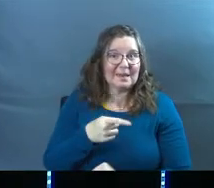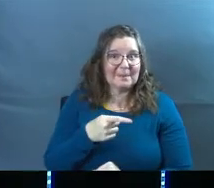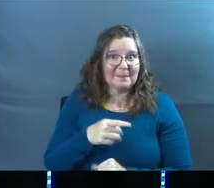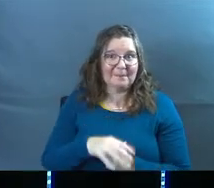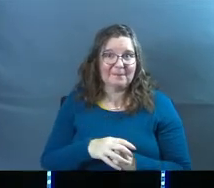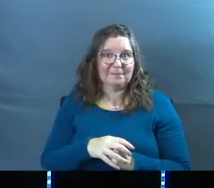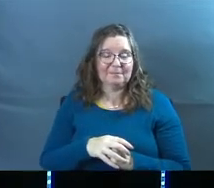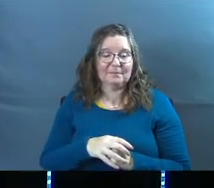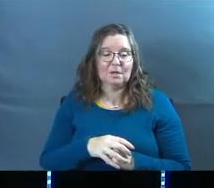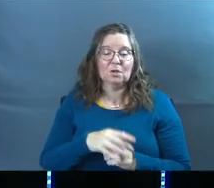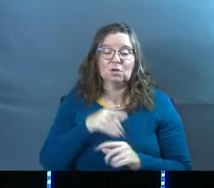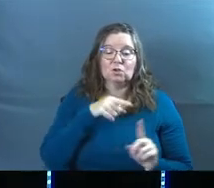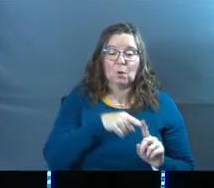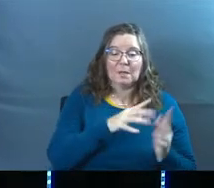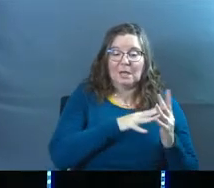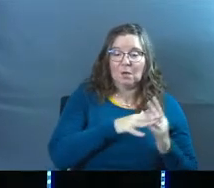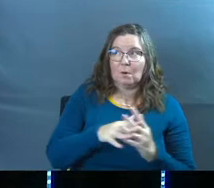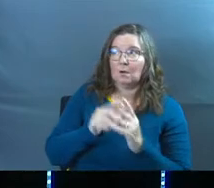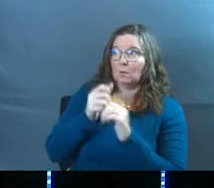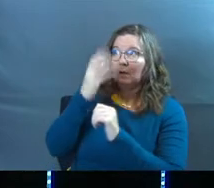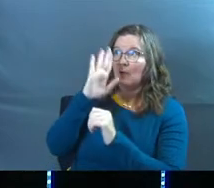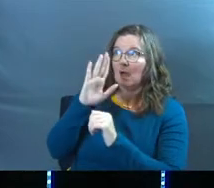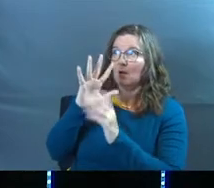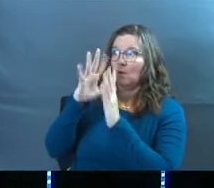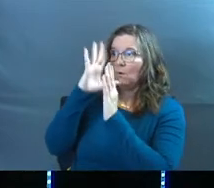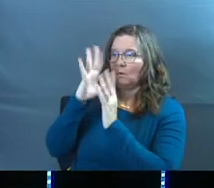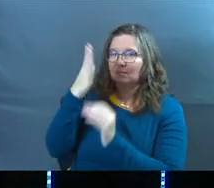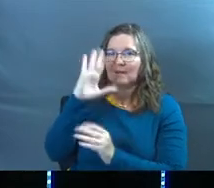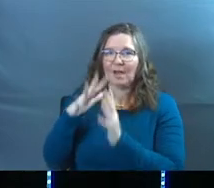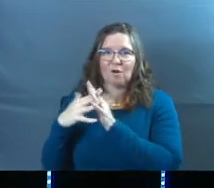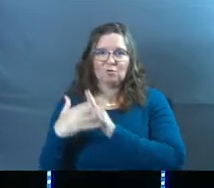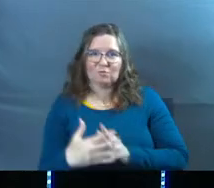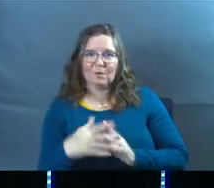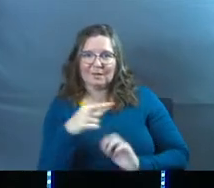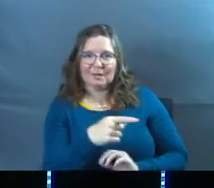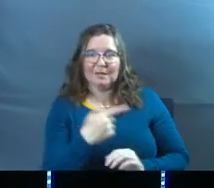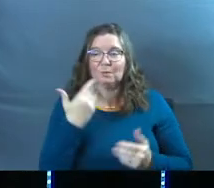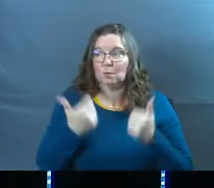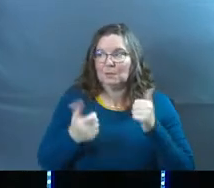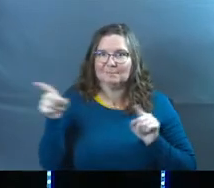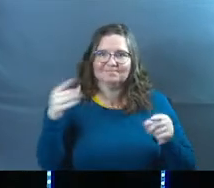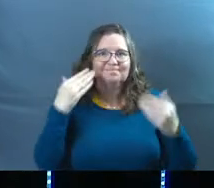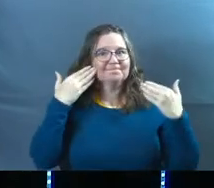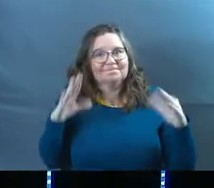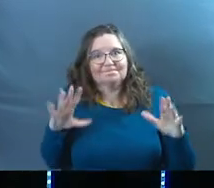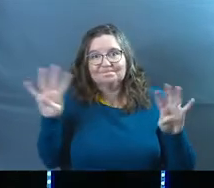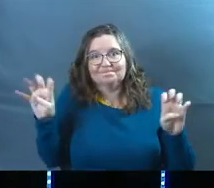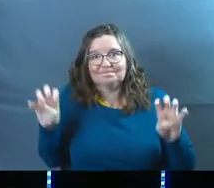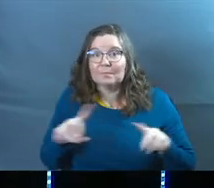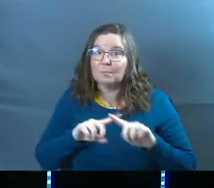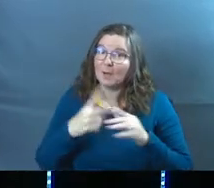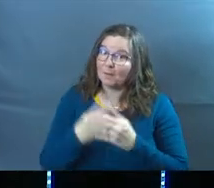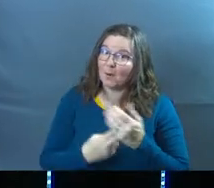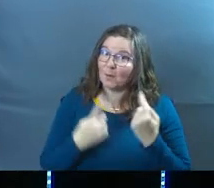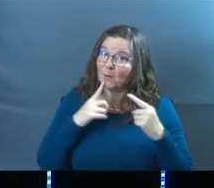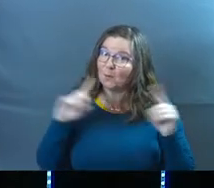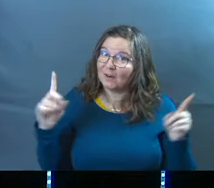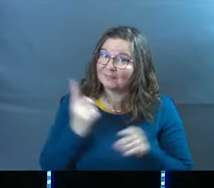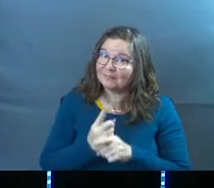He wrestles with God, or God wrestles with him. You're like, which is it? I don't know. It's a mystery. But both work, don't